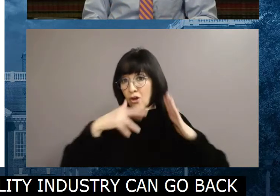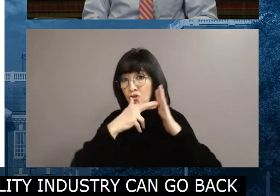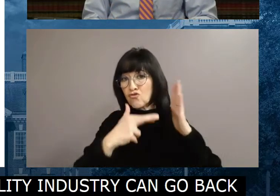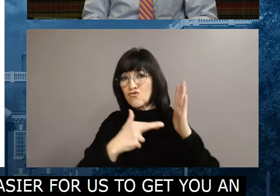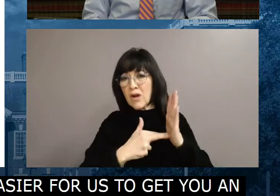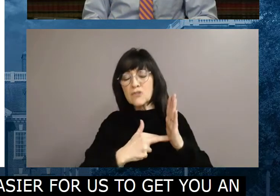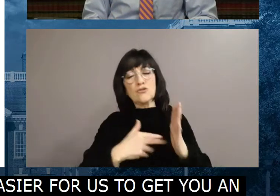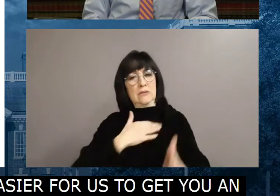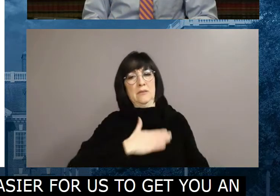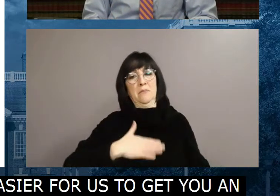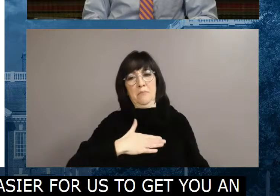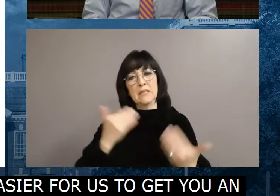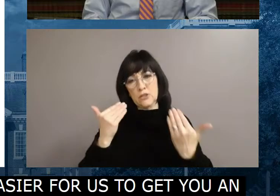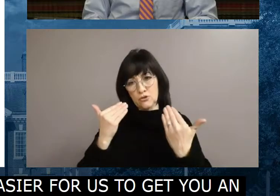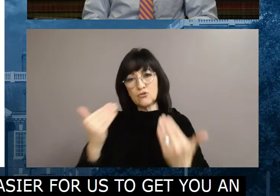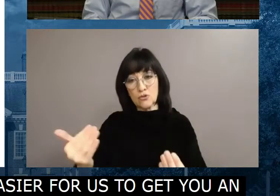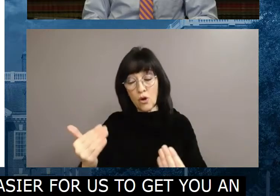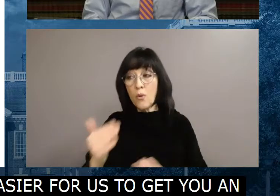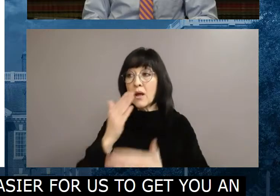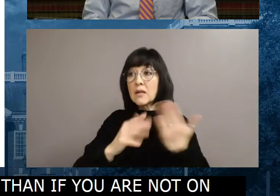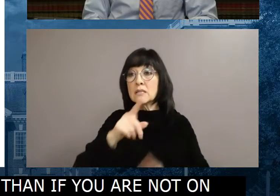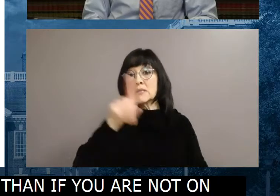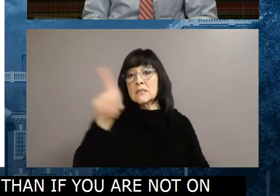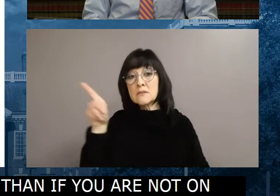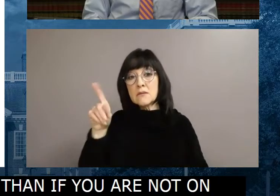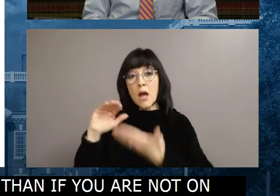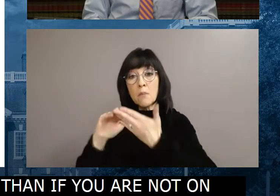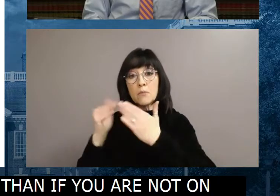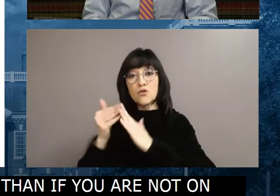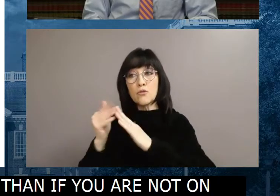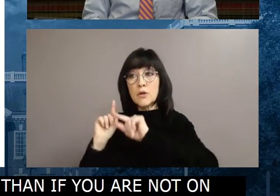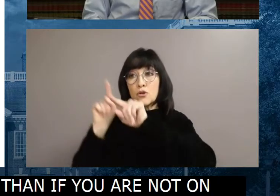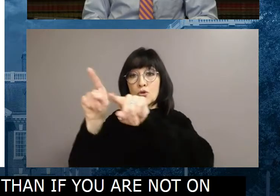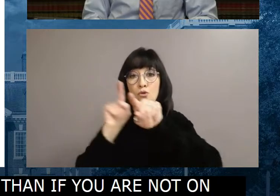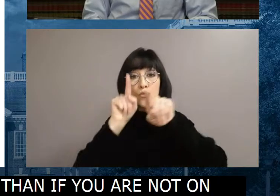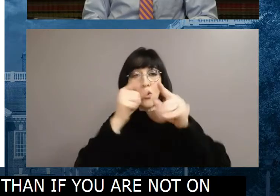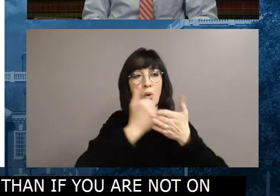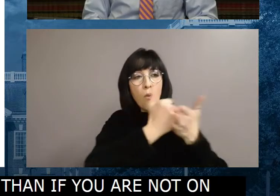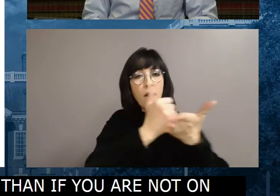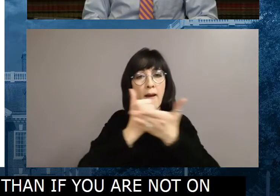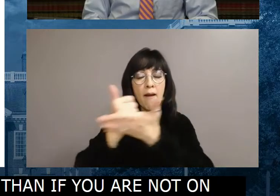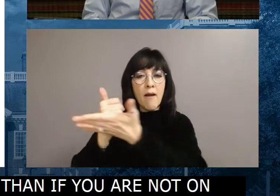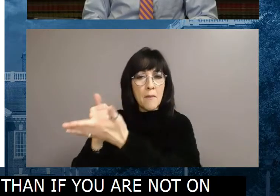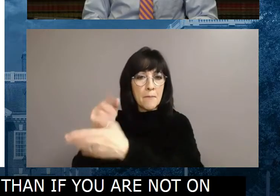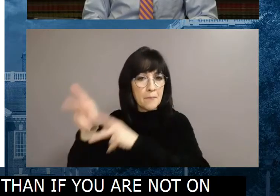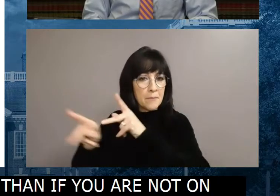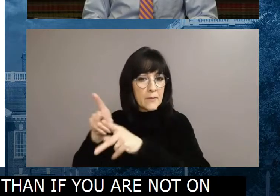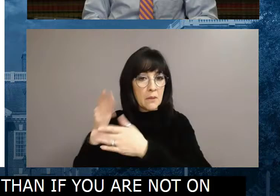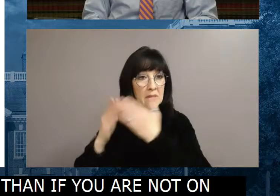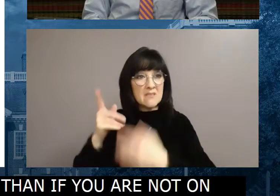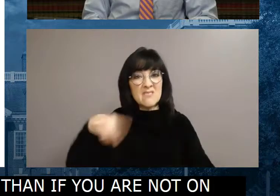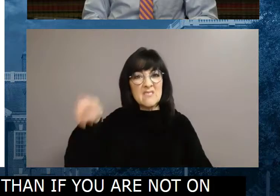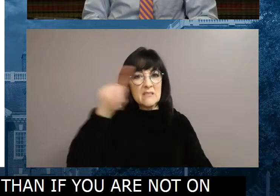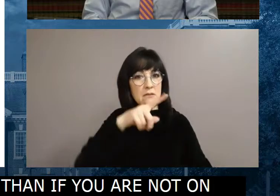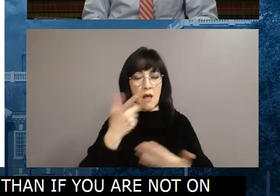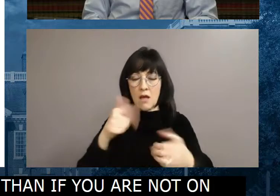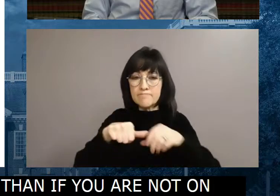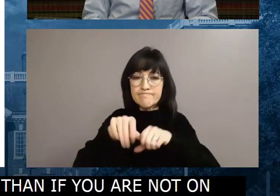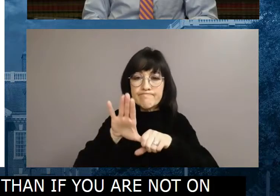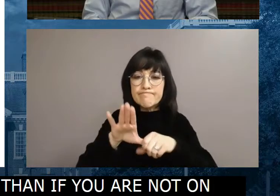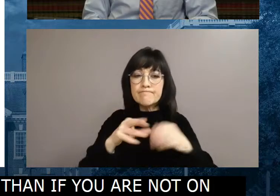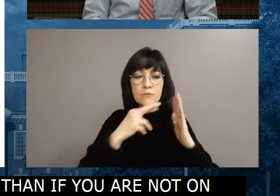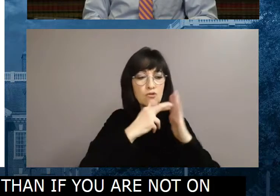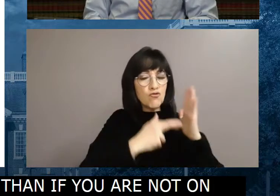everybody working on those community clinics, taking vaccine to vulnerable populations.